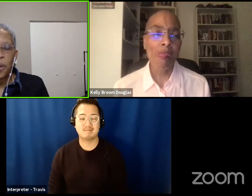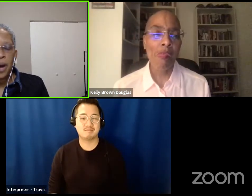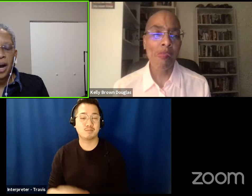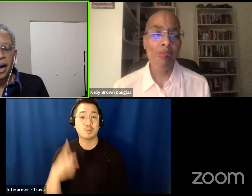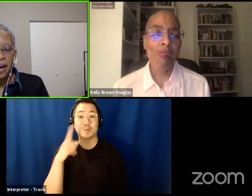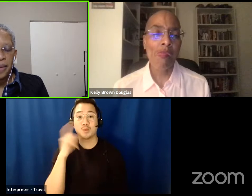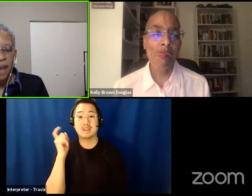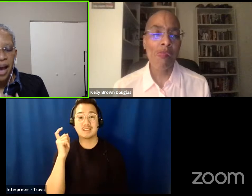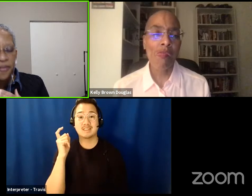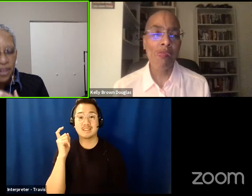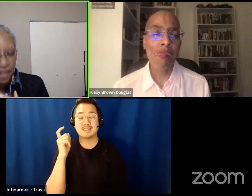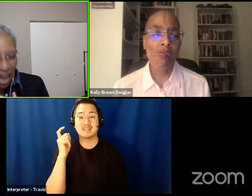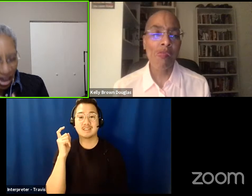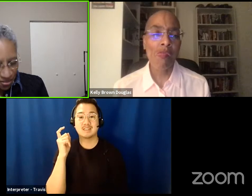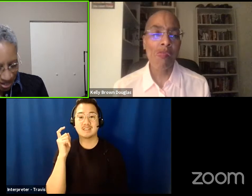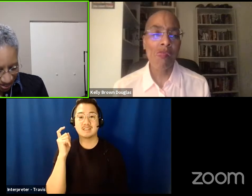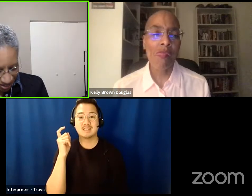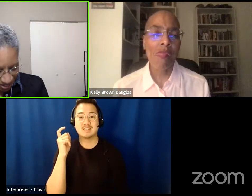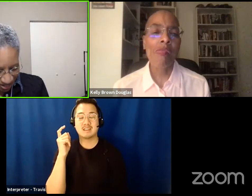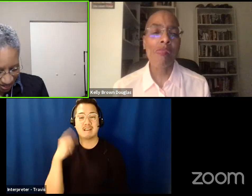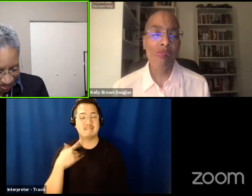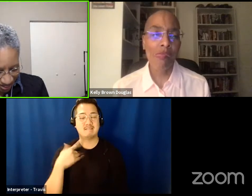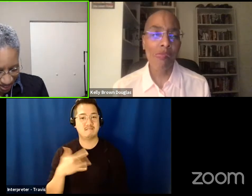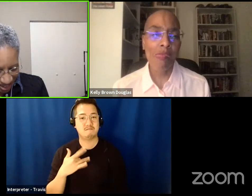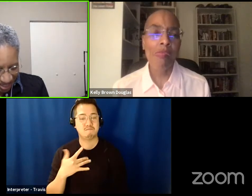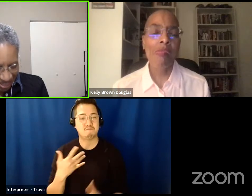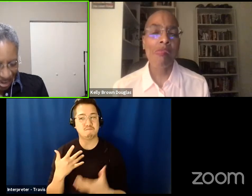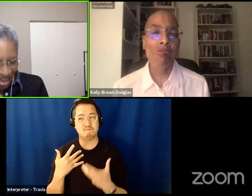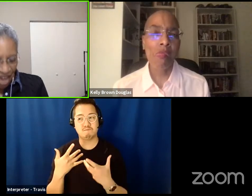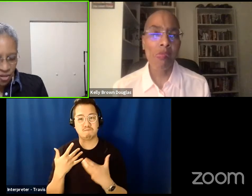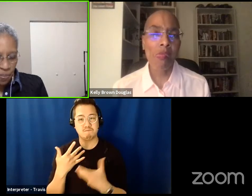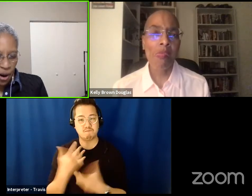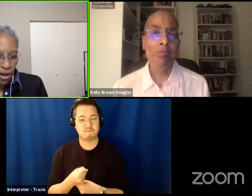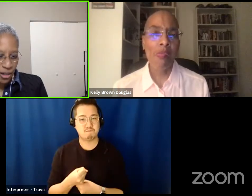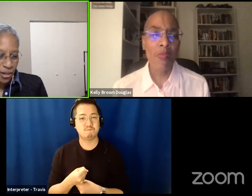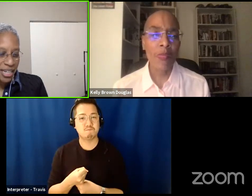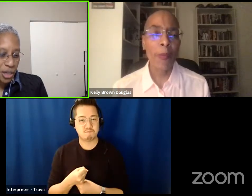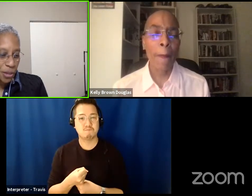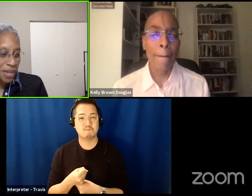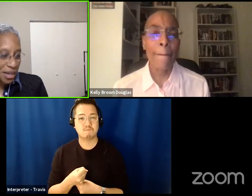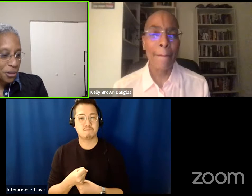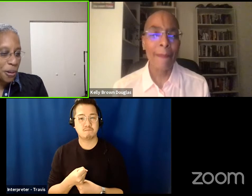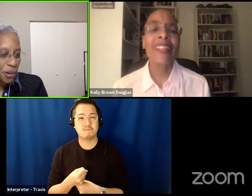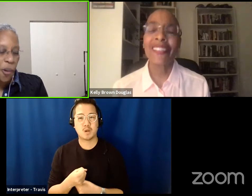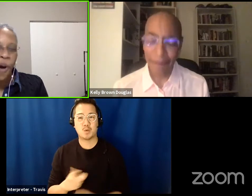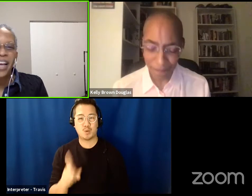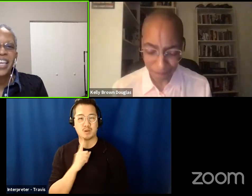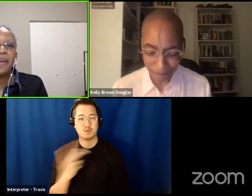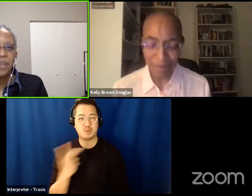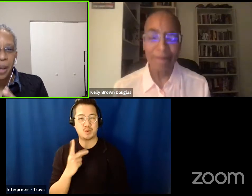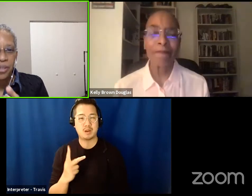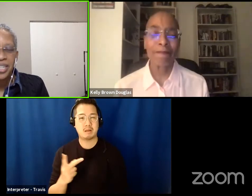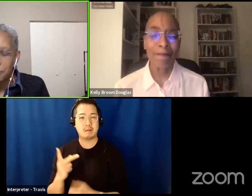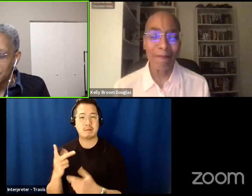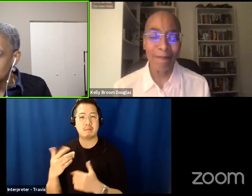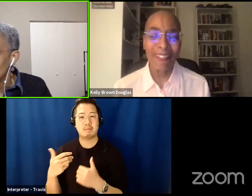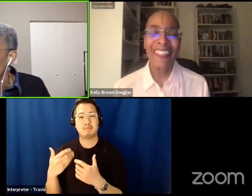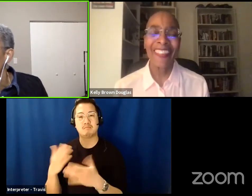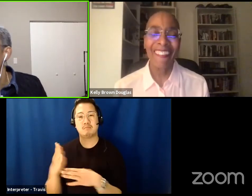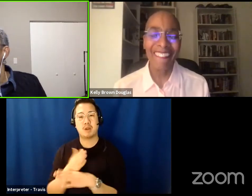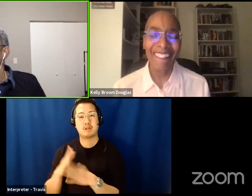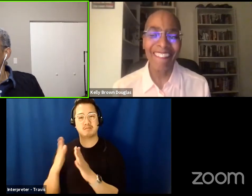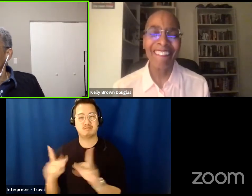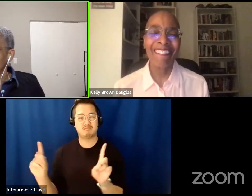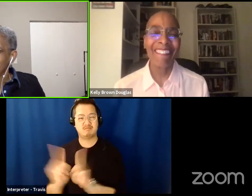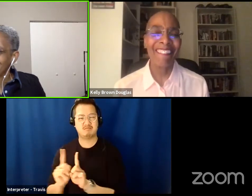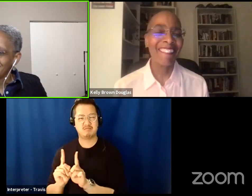know, I feel confident that I have a partner in you. Now, you don't know why yet, but I'm gonna tell you